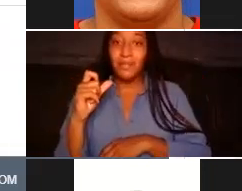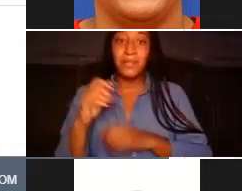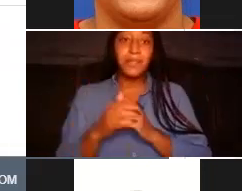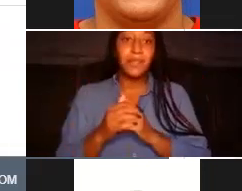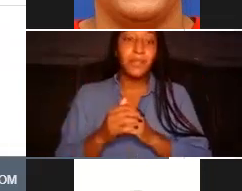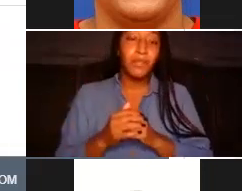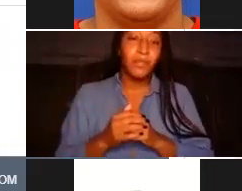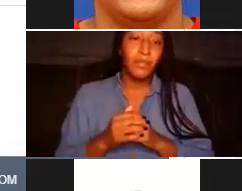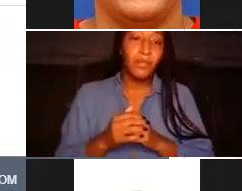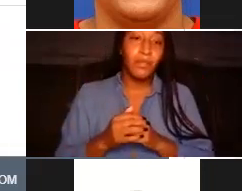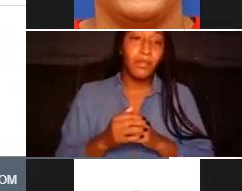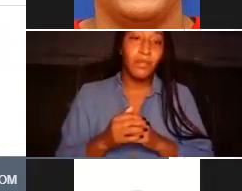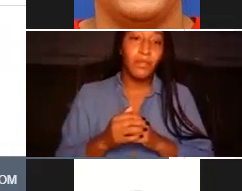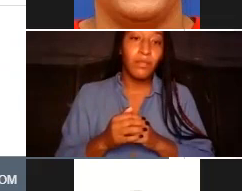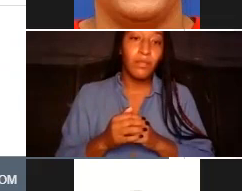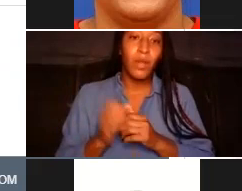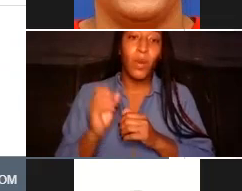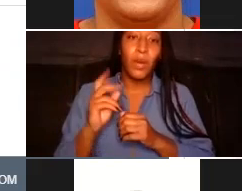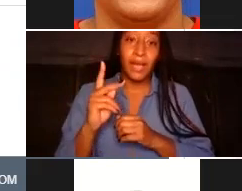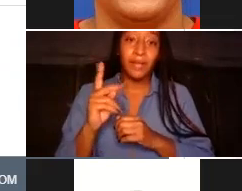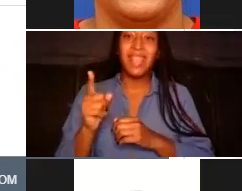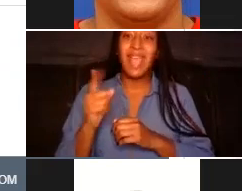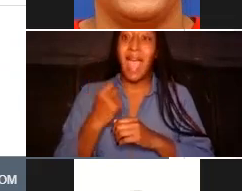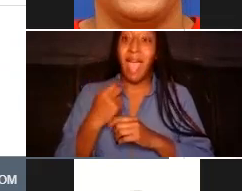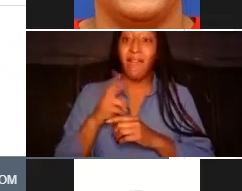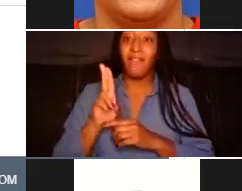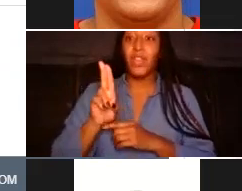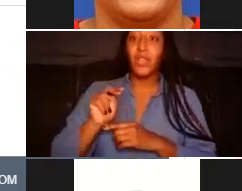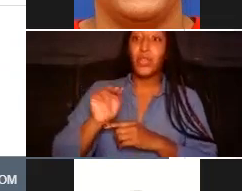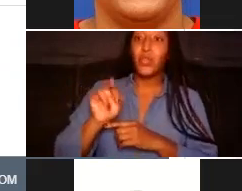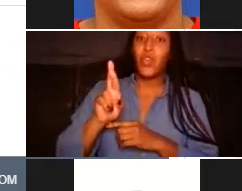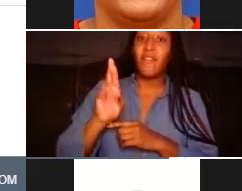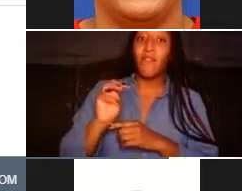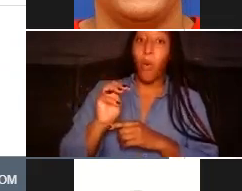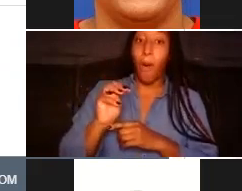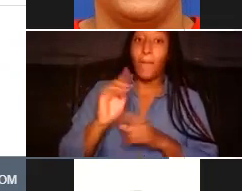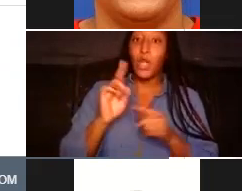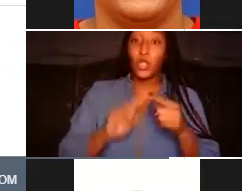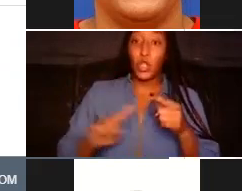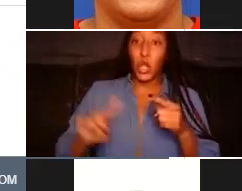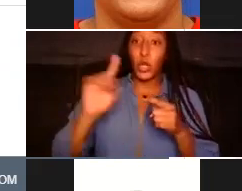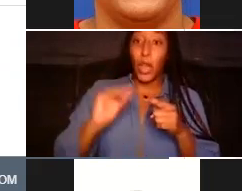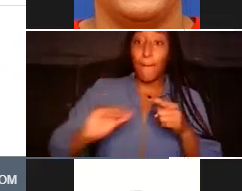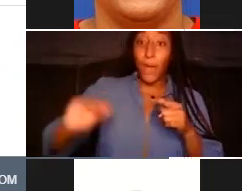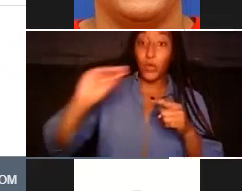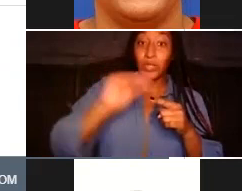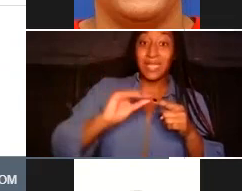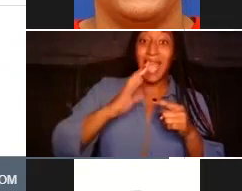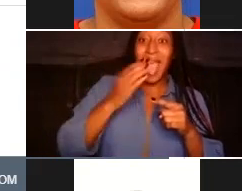circular motion and simple harmonic motion. Okay, so those two are very much